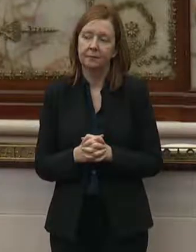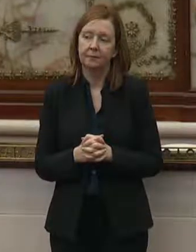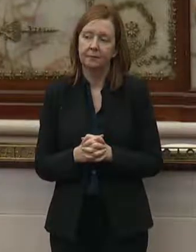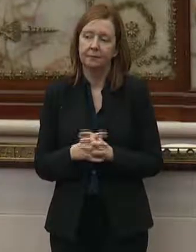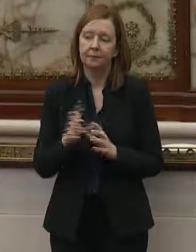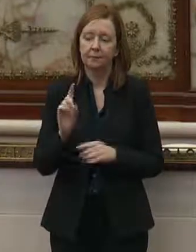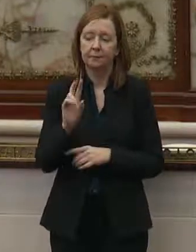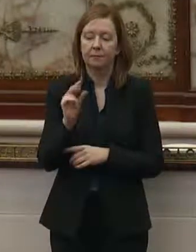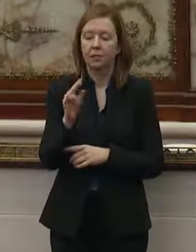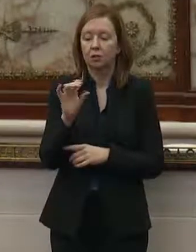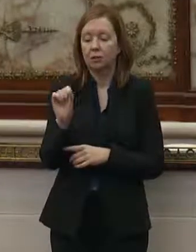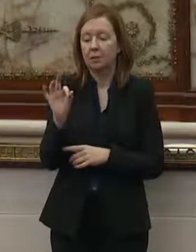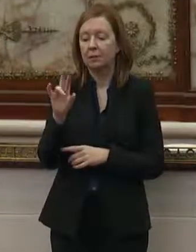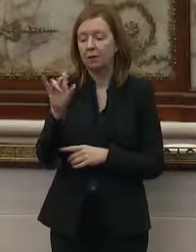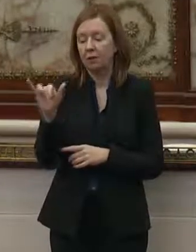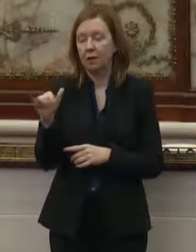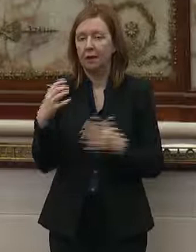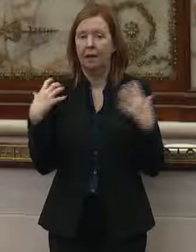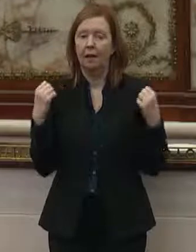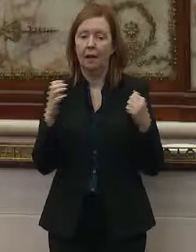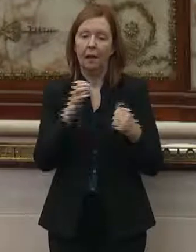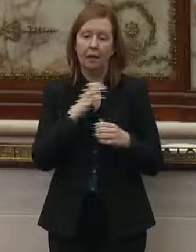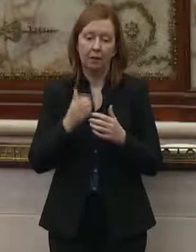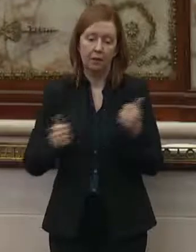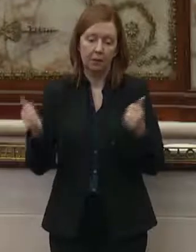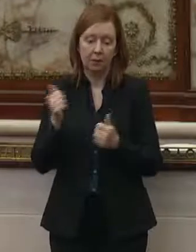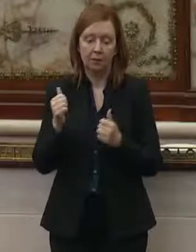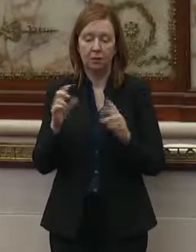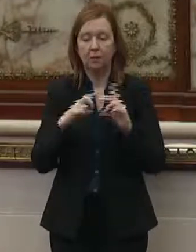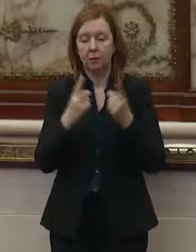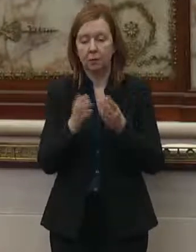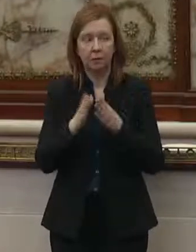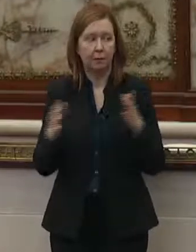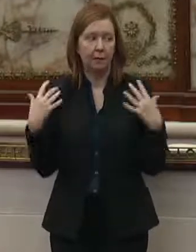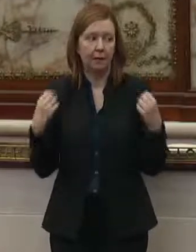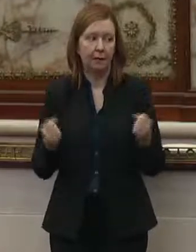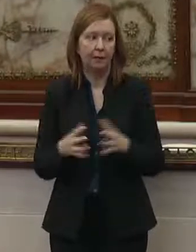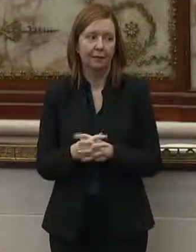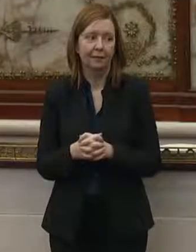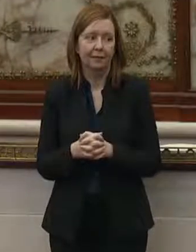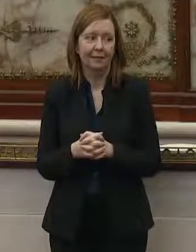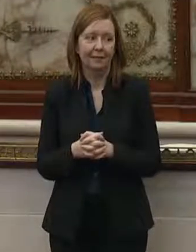Dr. Thomas Farley, Health Commissioner of the Department of Public Health.